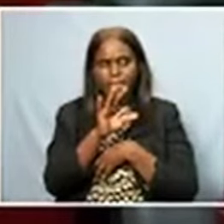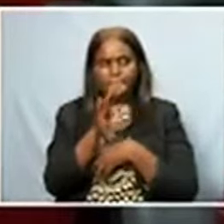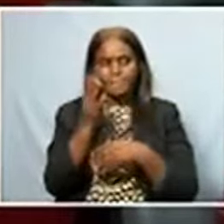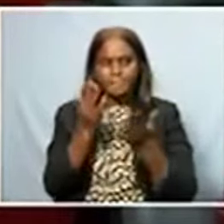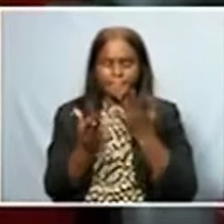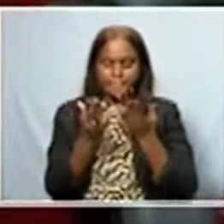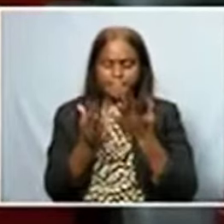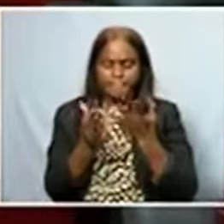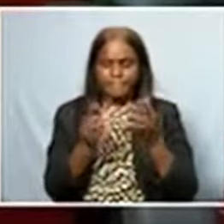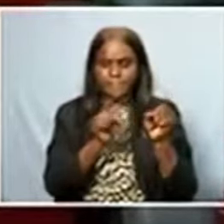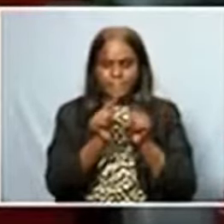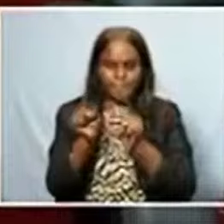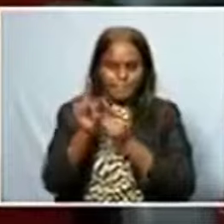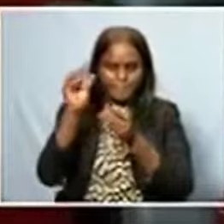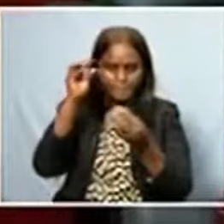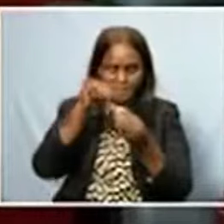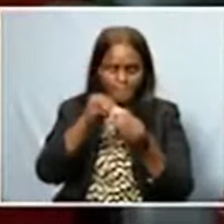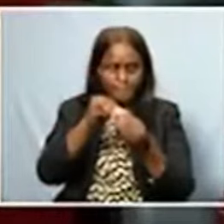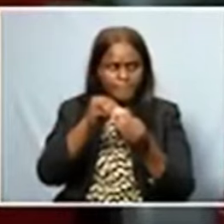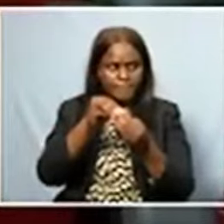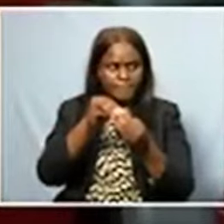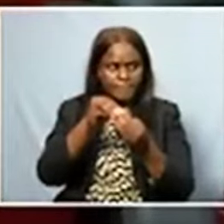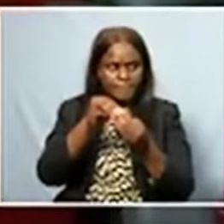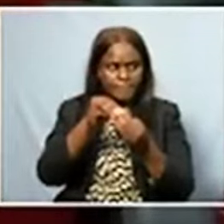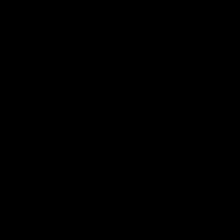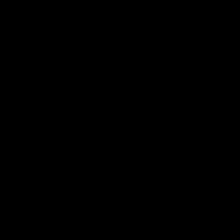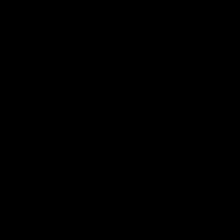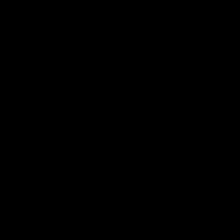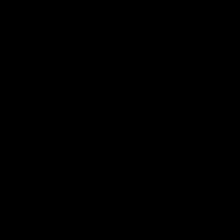maybe as an additional to